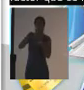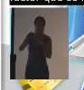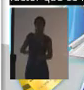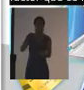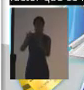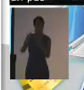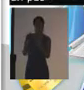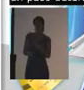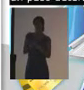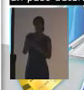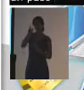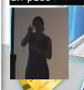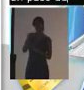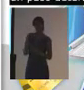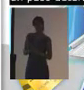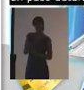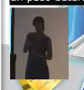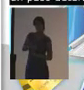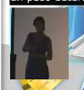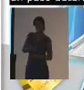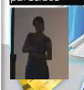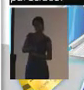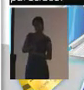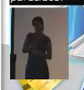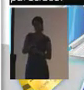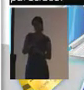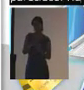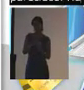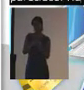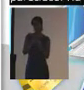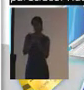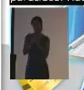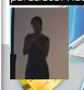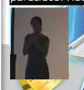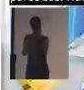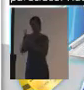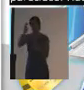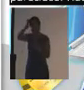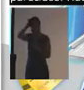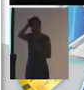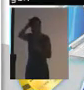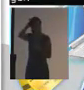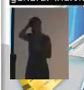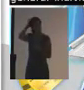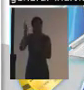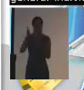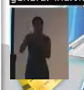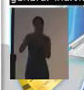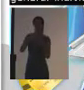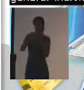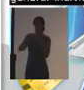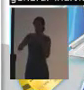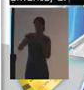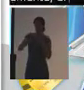and move to the next one. So one step can generate similar individuals. We do mutations on that step to create